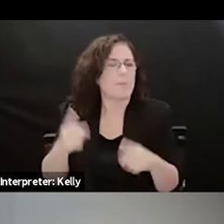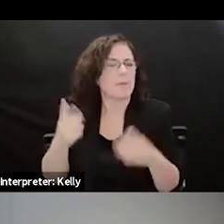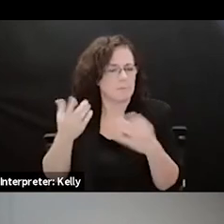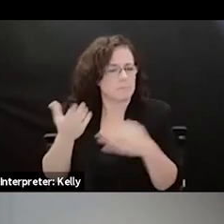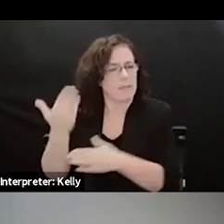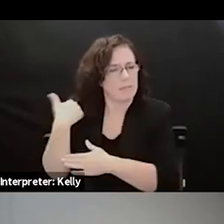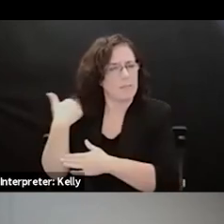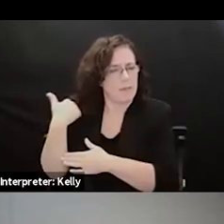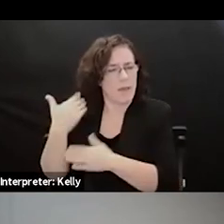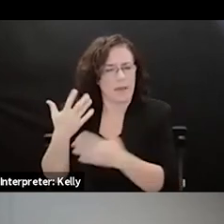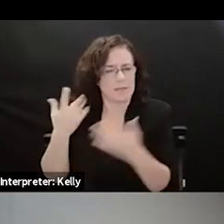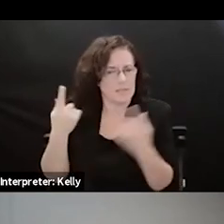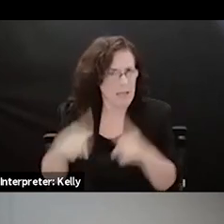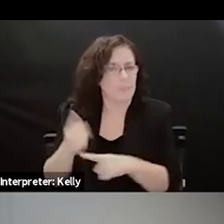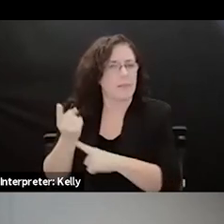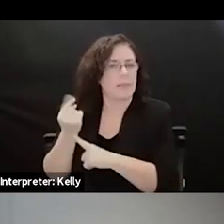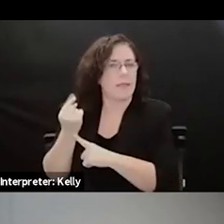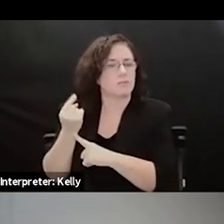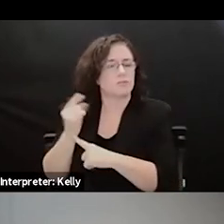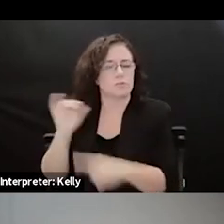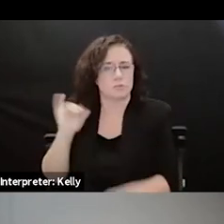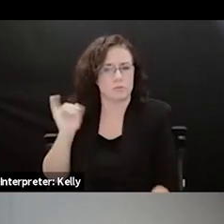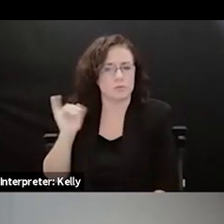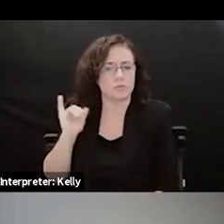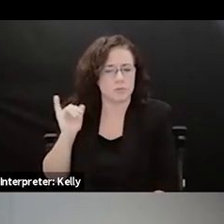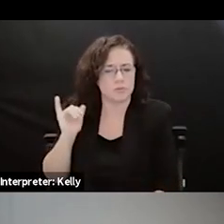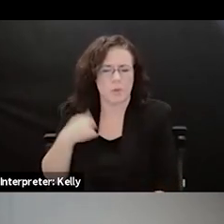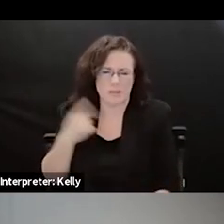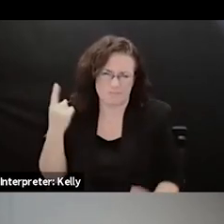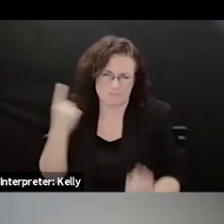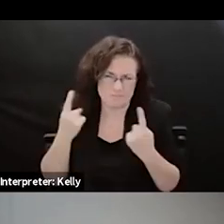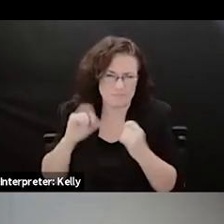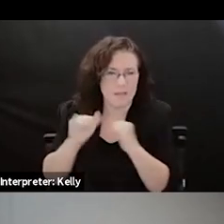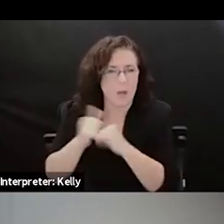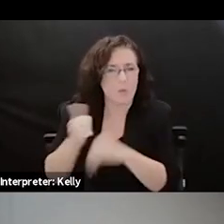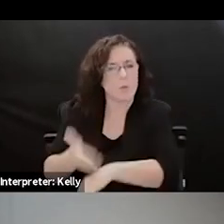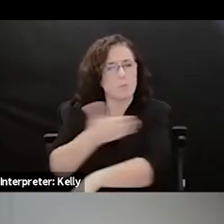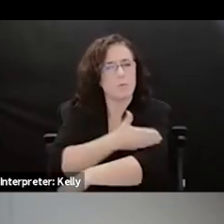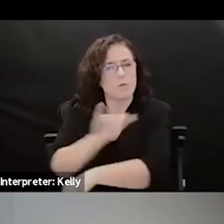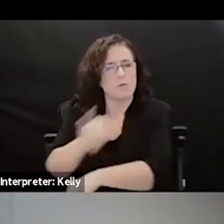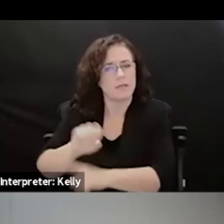wondered you know just kind of um how that could be improved